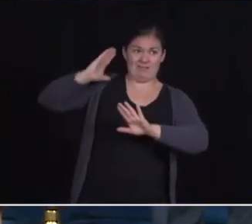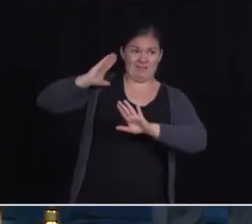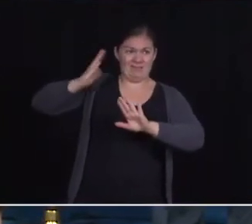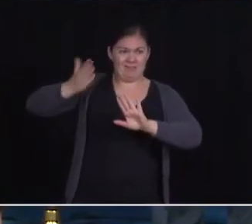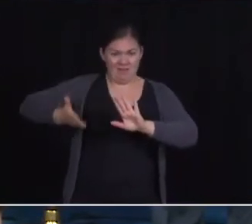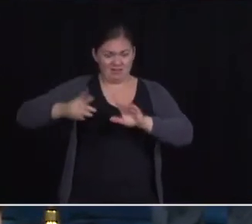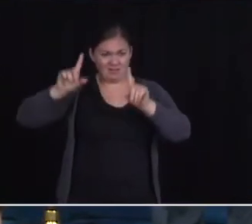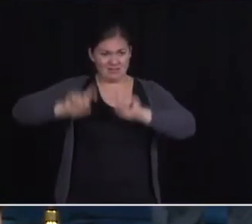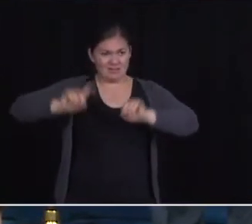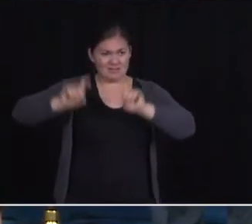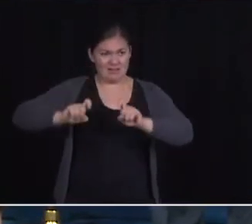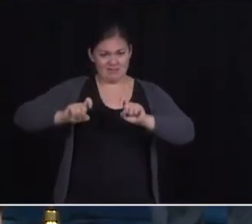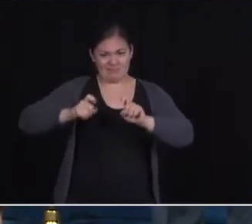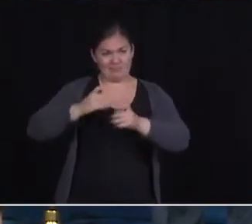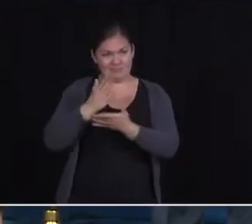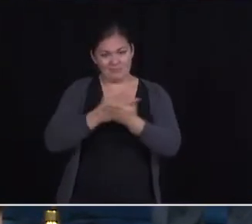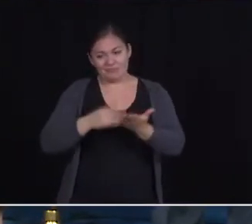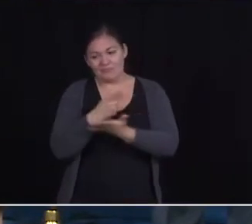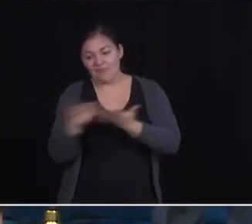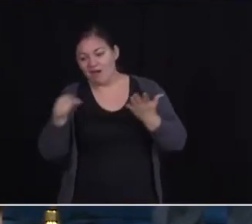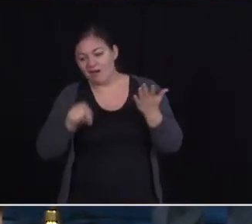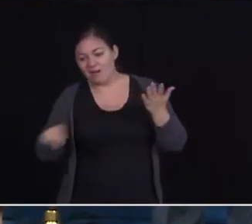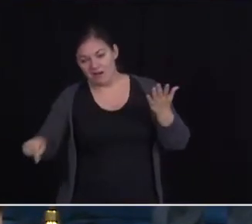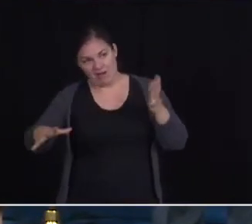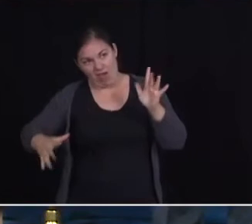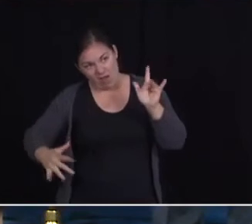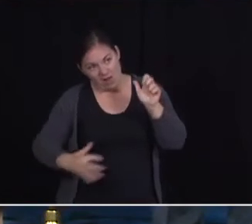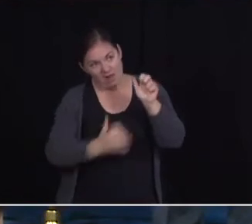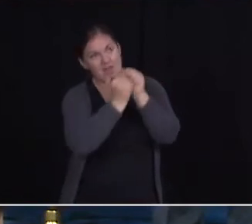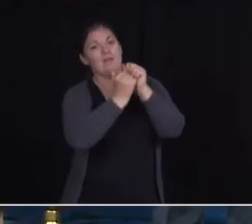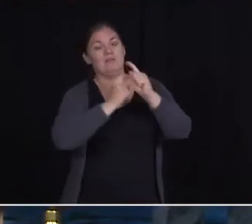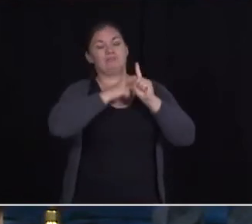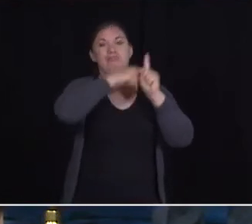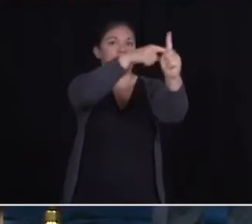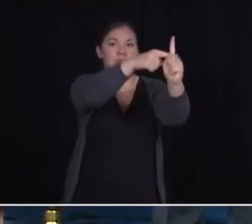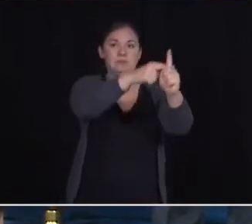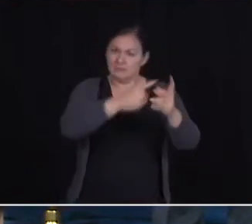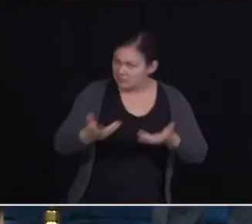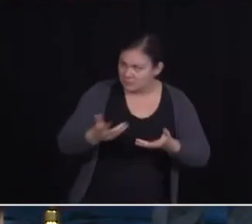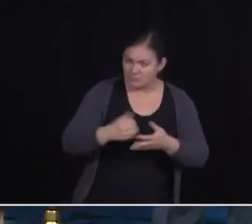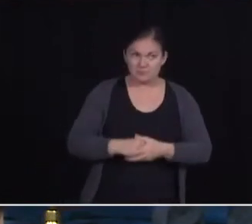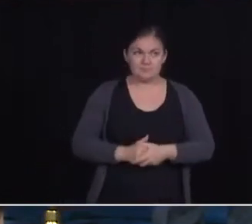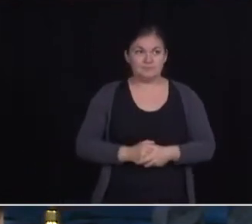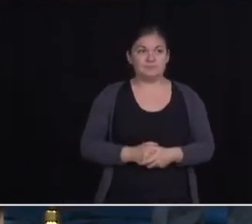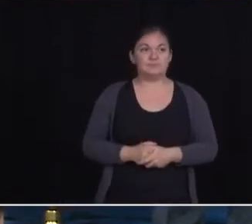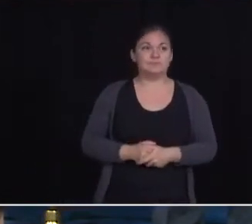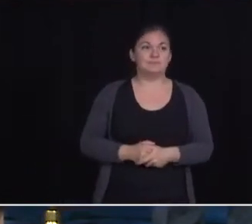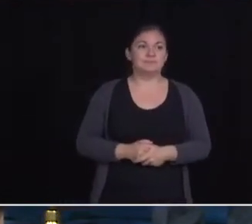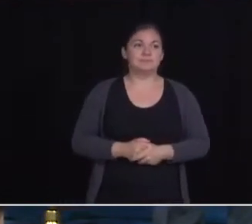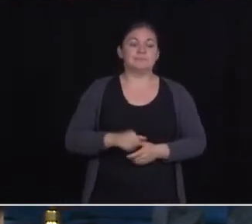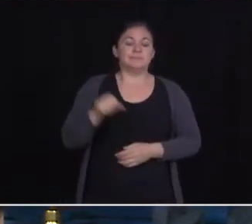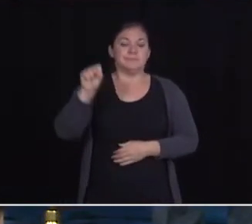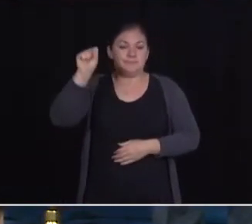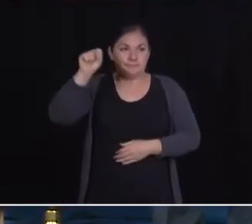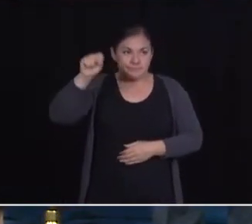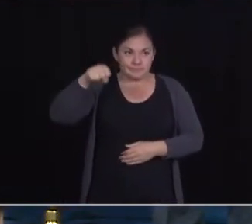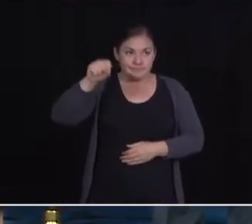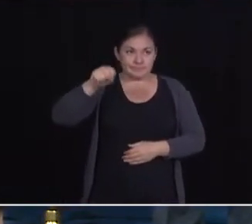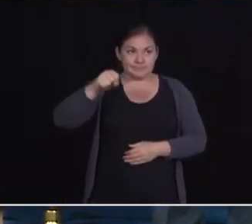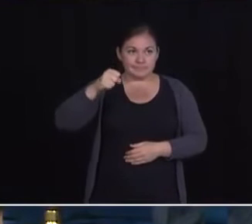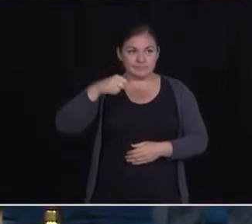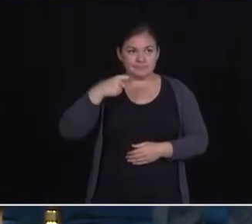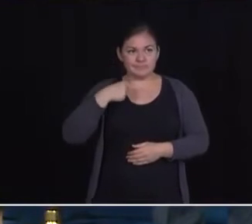right, Cynthia. I remember that distinctly. And these are all the things you sit there and think about. For a few days, we saw 500. We saw a little jump in